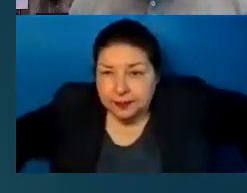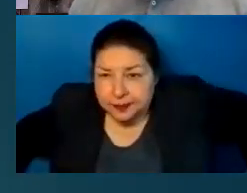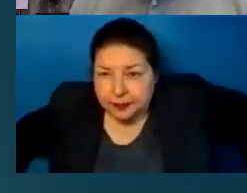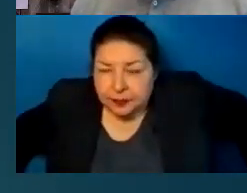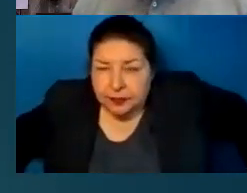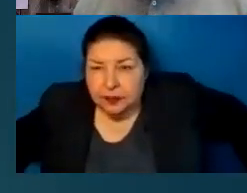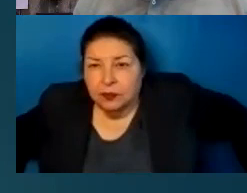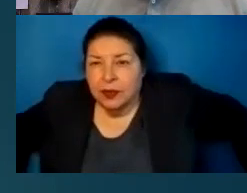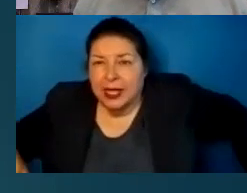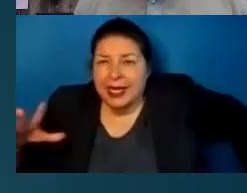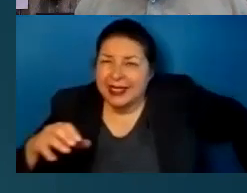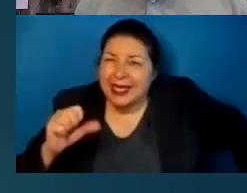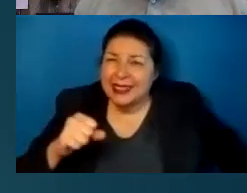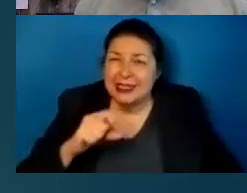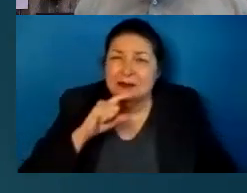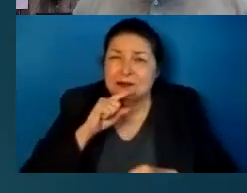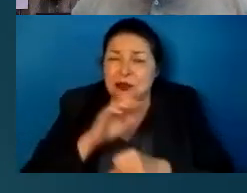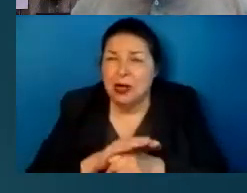it is a commitment on